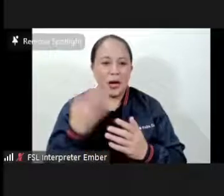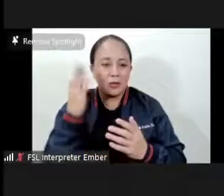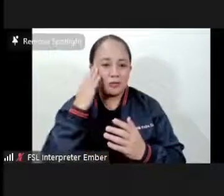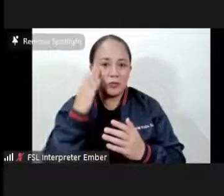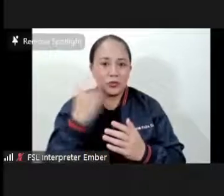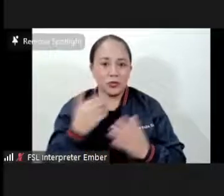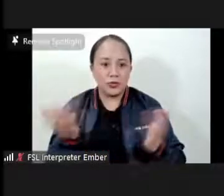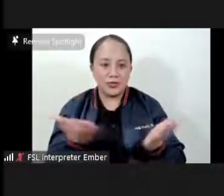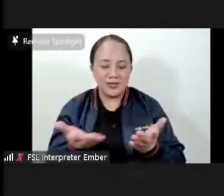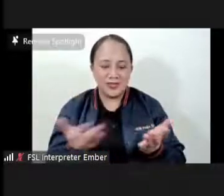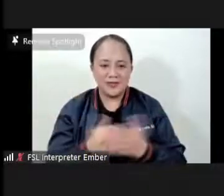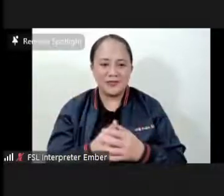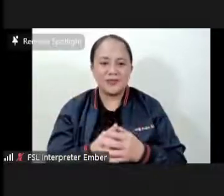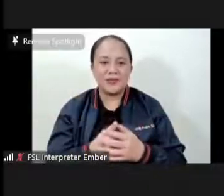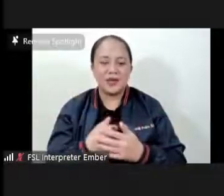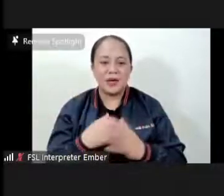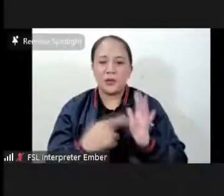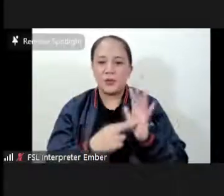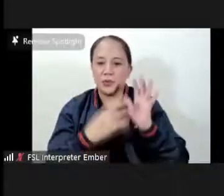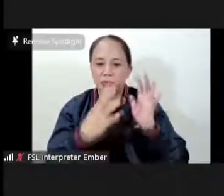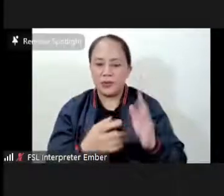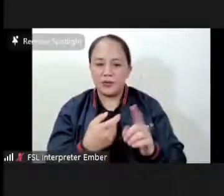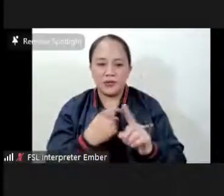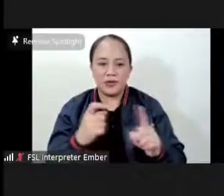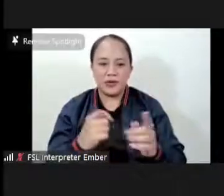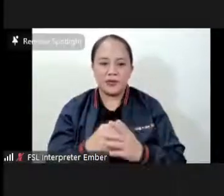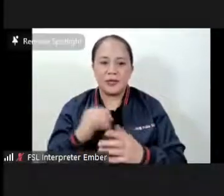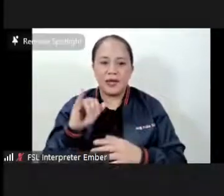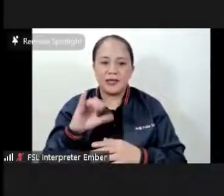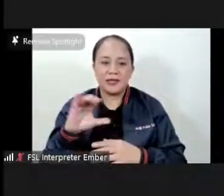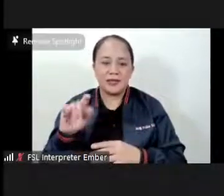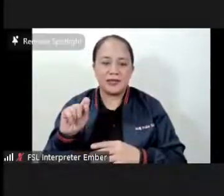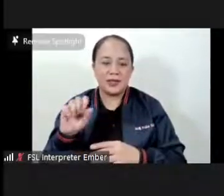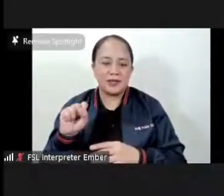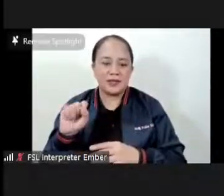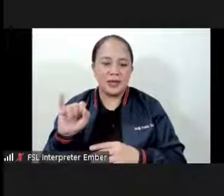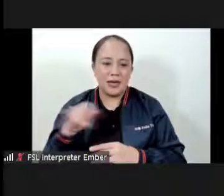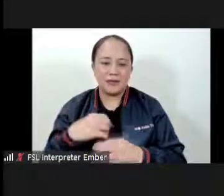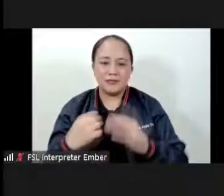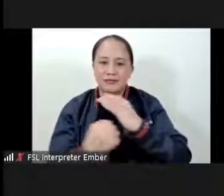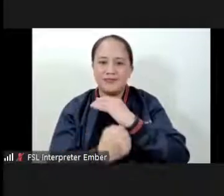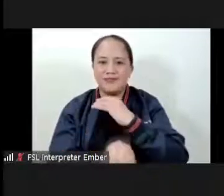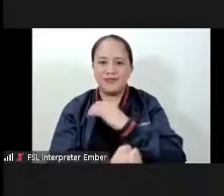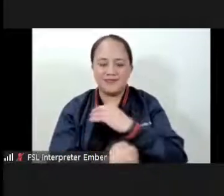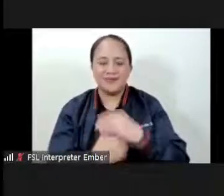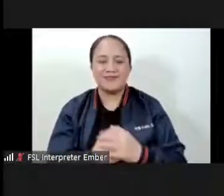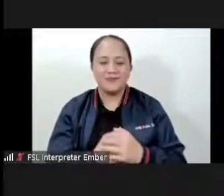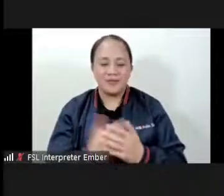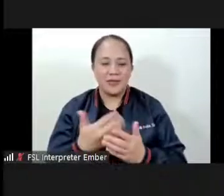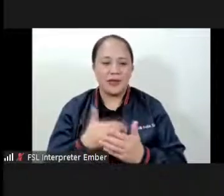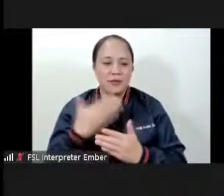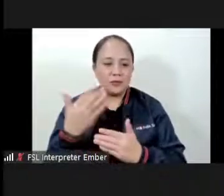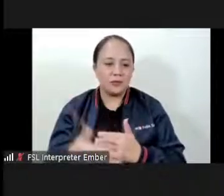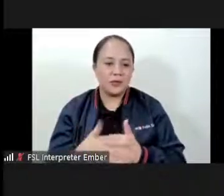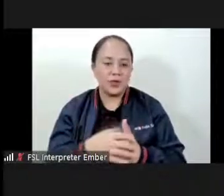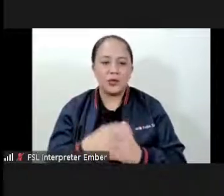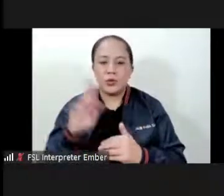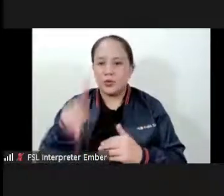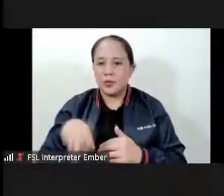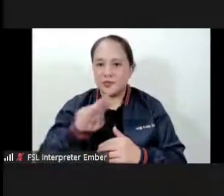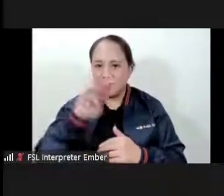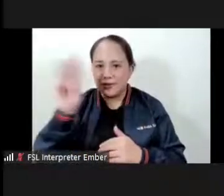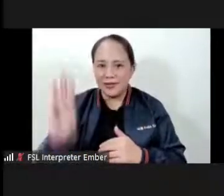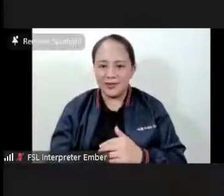and representatives from the ICTSI Foundation, from the UP